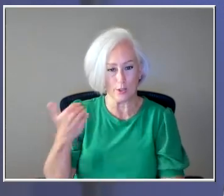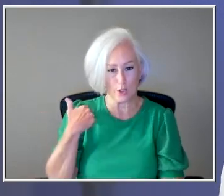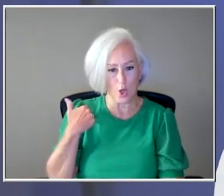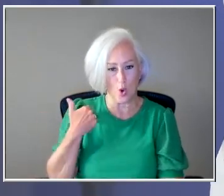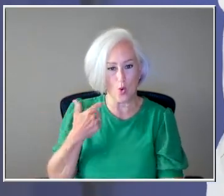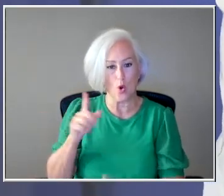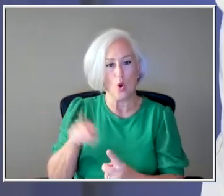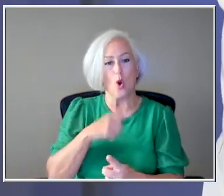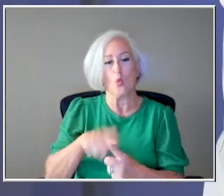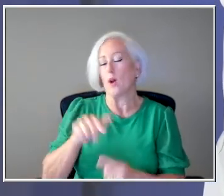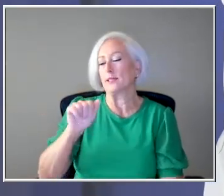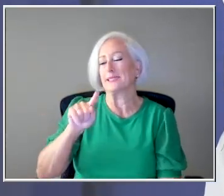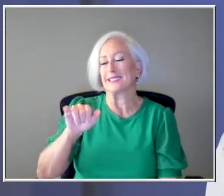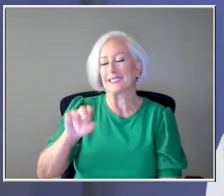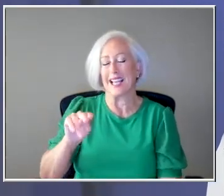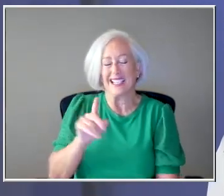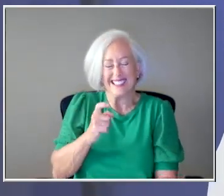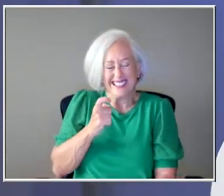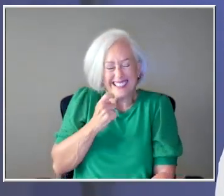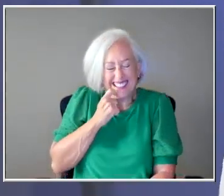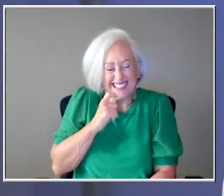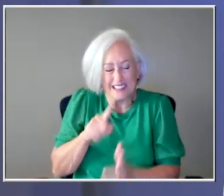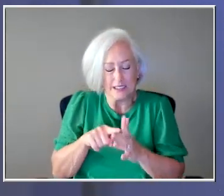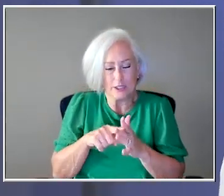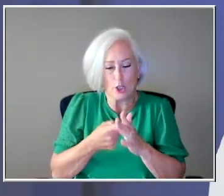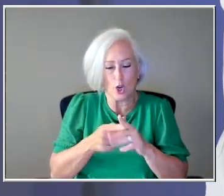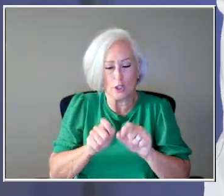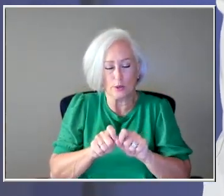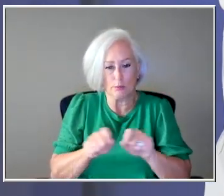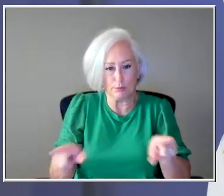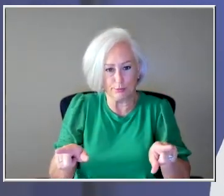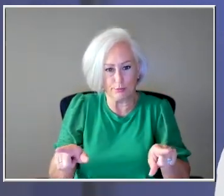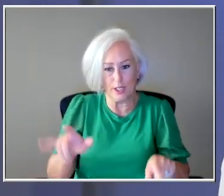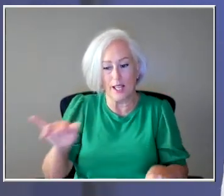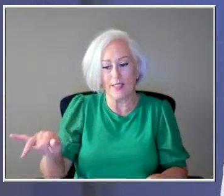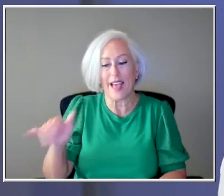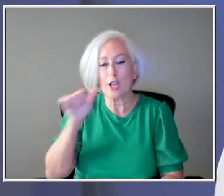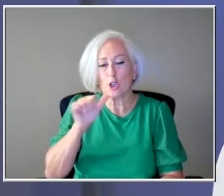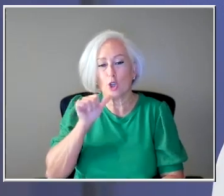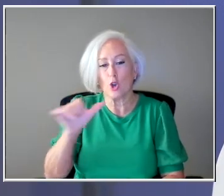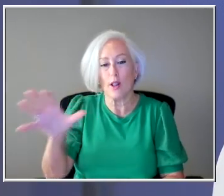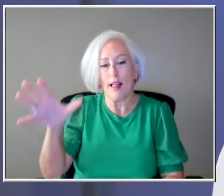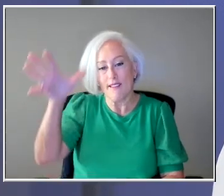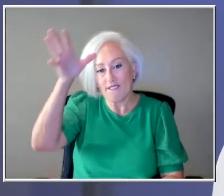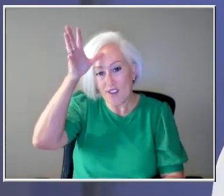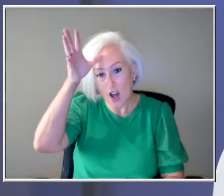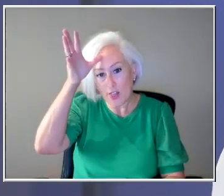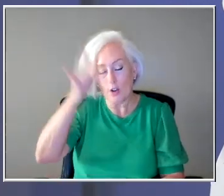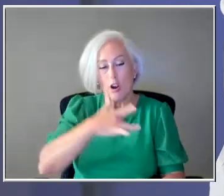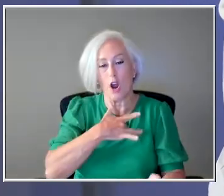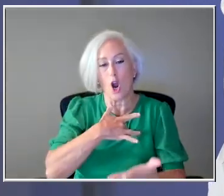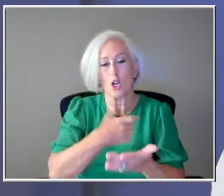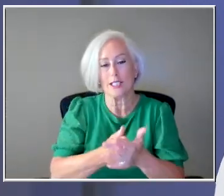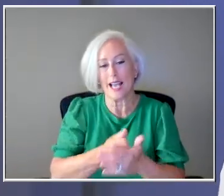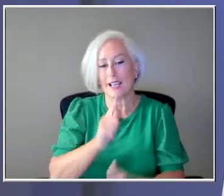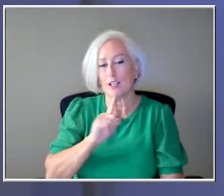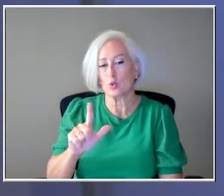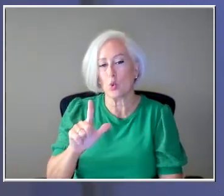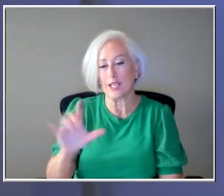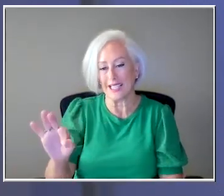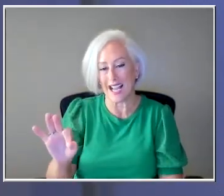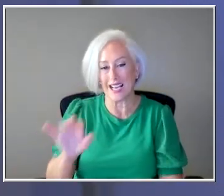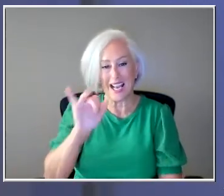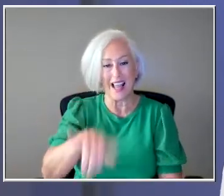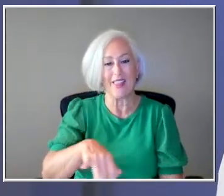out. And that girl's father had a heart attack when he was 29, and her total cholesterol was